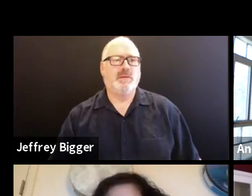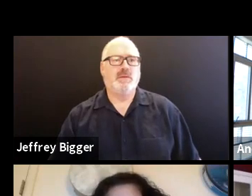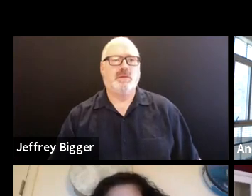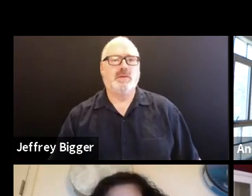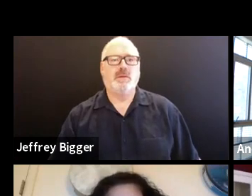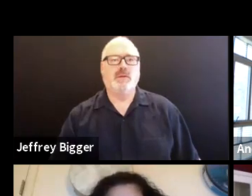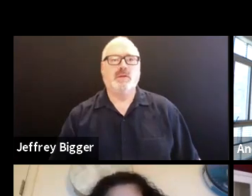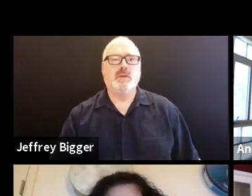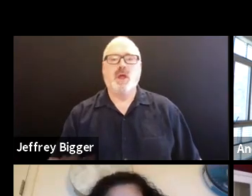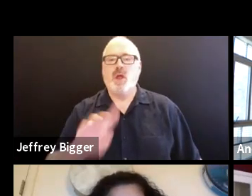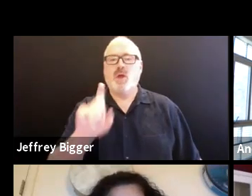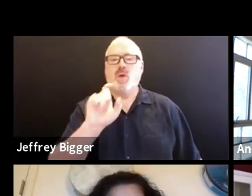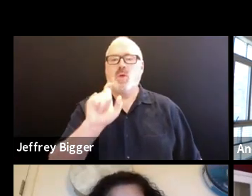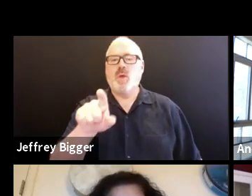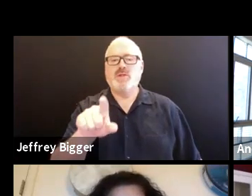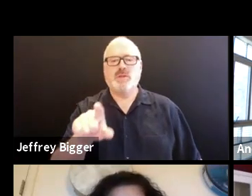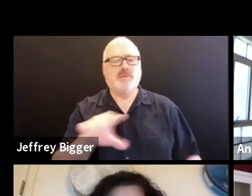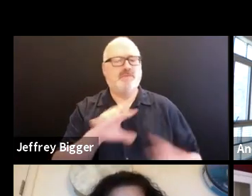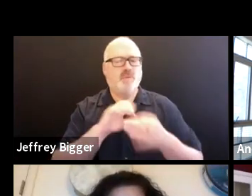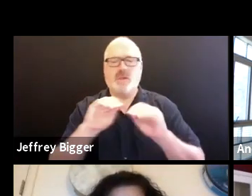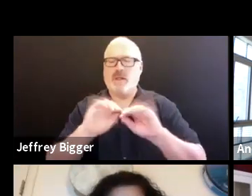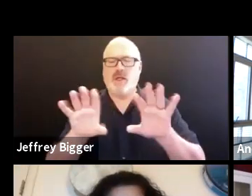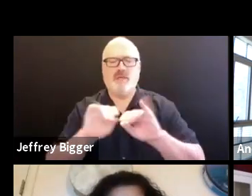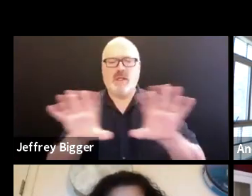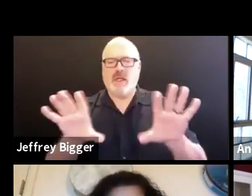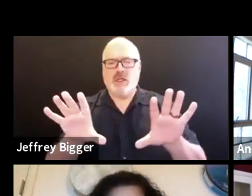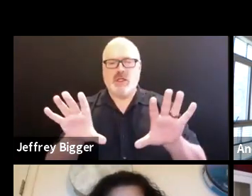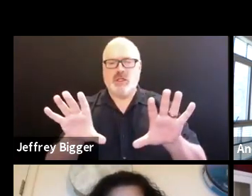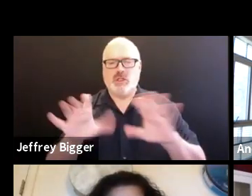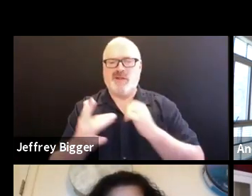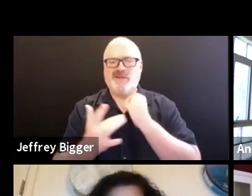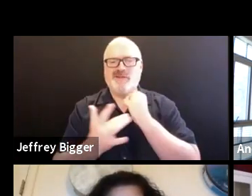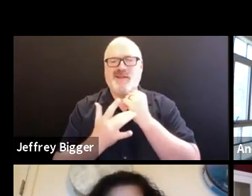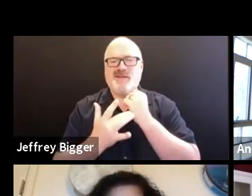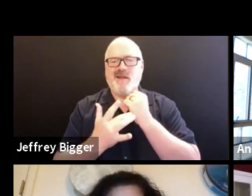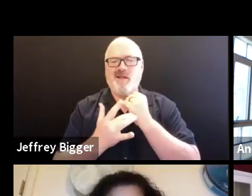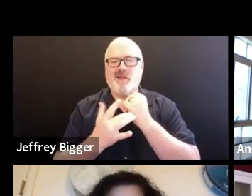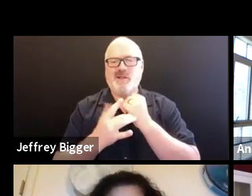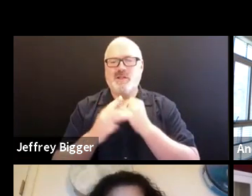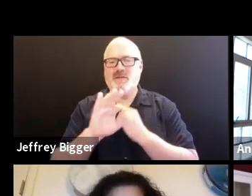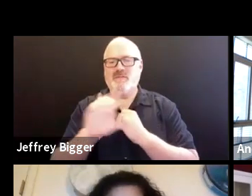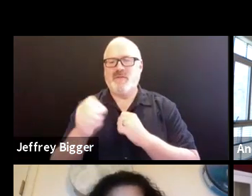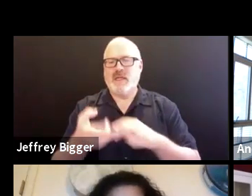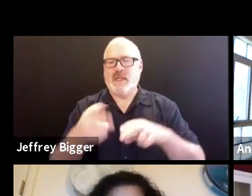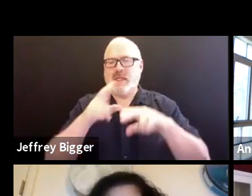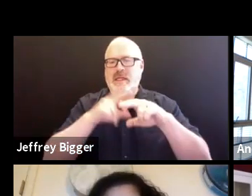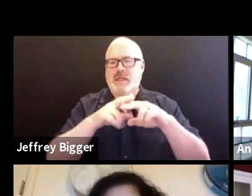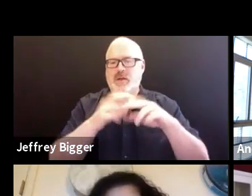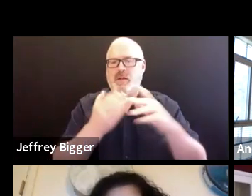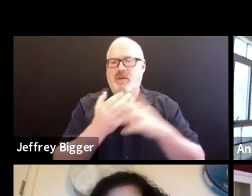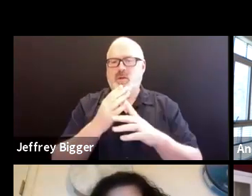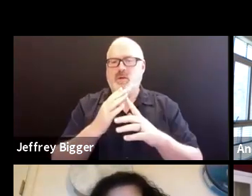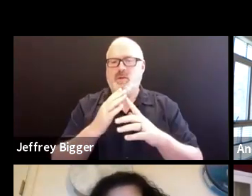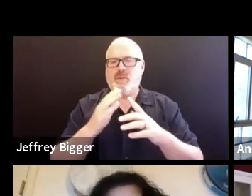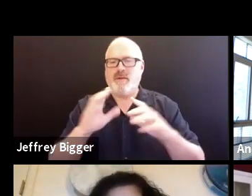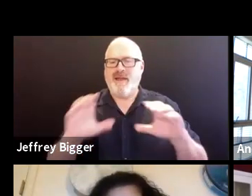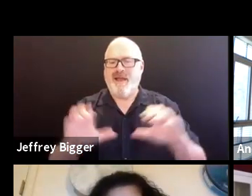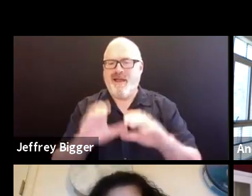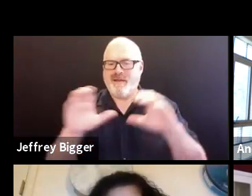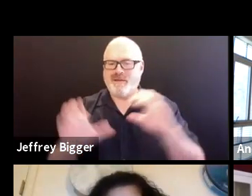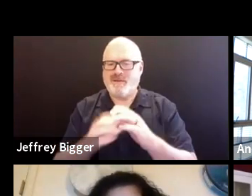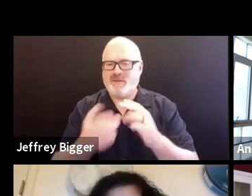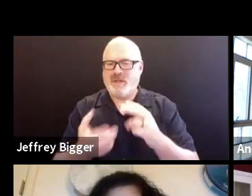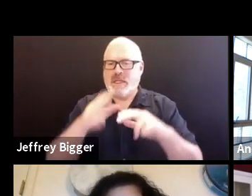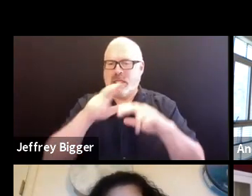Question, just to clarify, and the technology fee increase, the student activity fee increase, is that